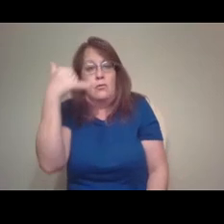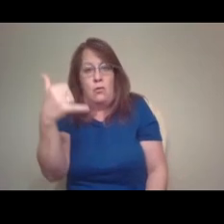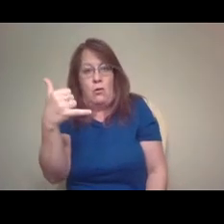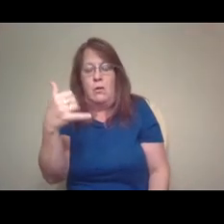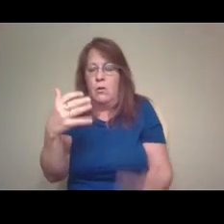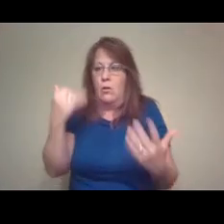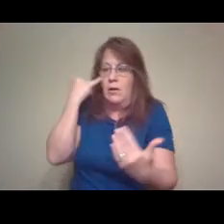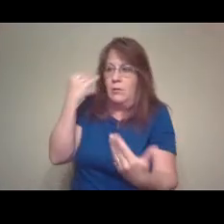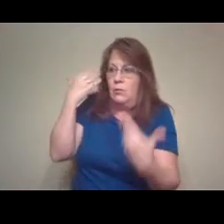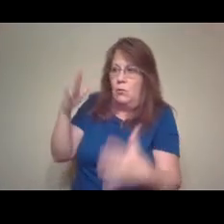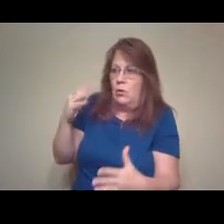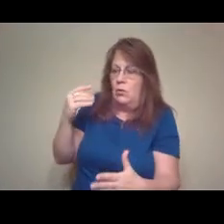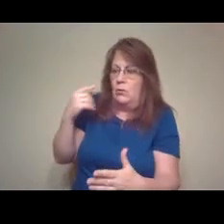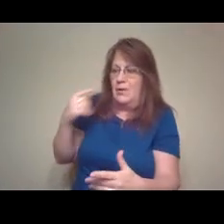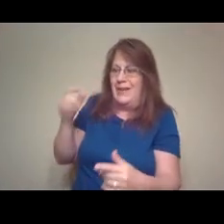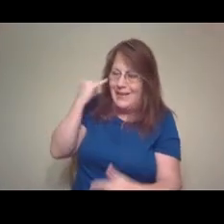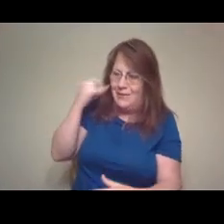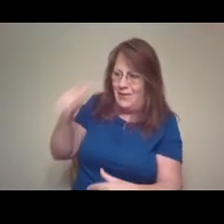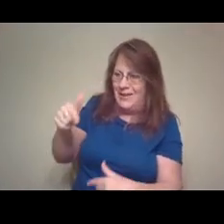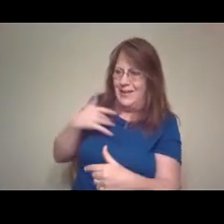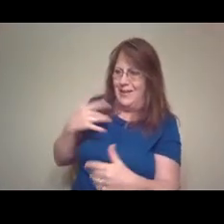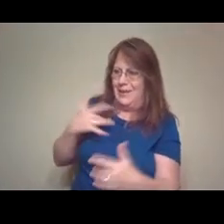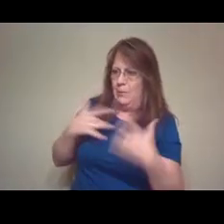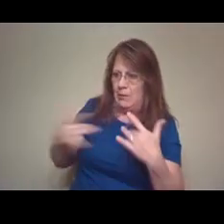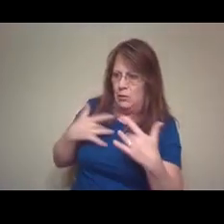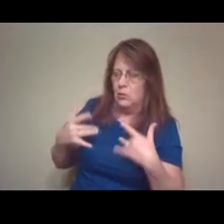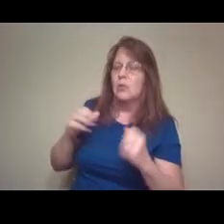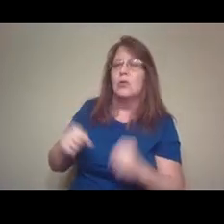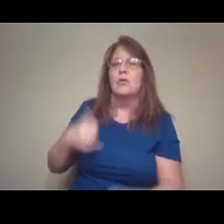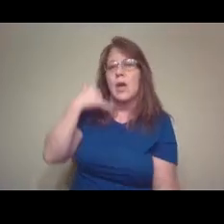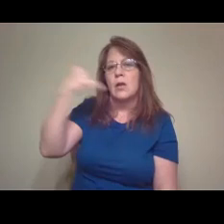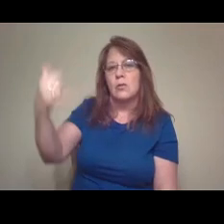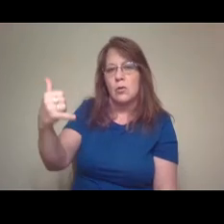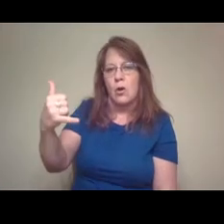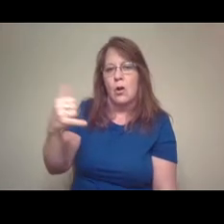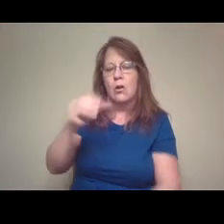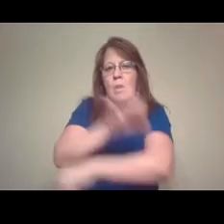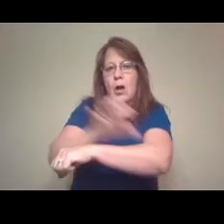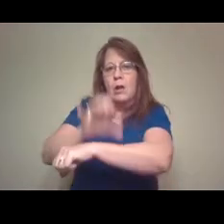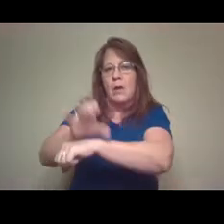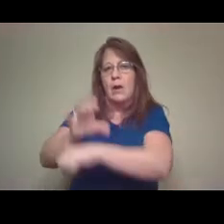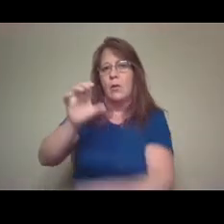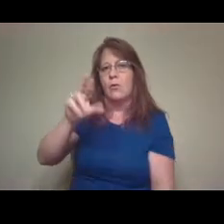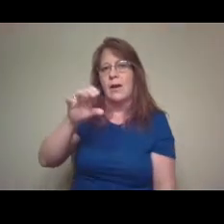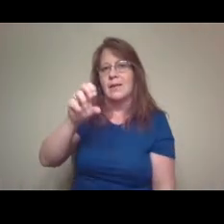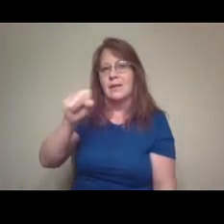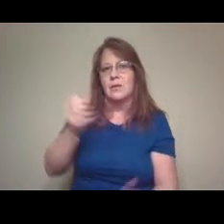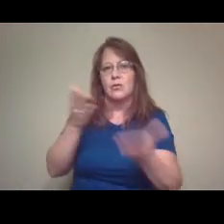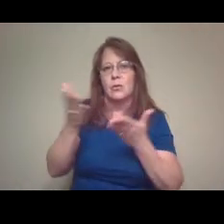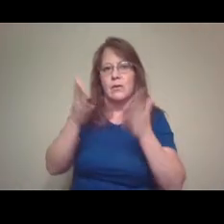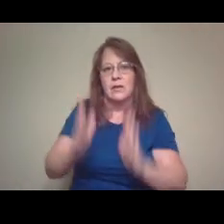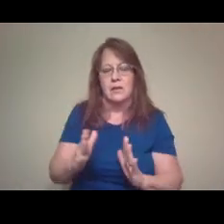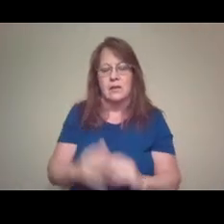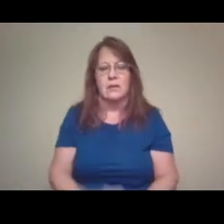if something is something to be concerned about, you are welcome to call Colorado Crisis Services and explain a situation and they can